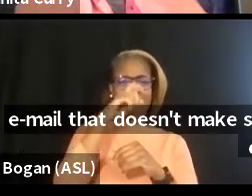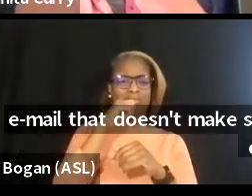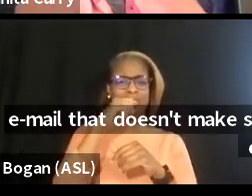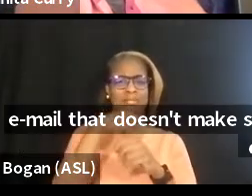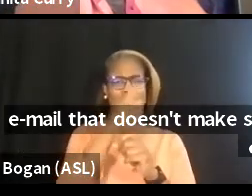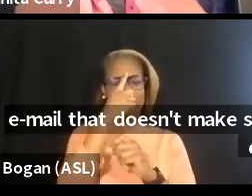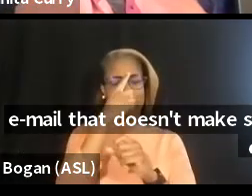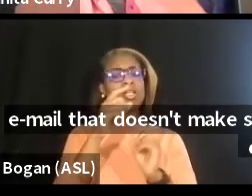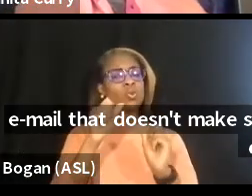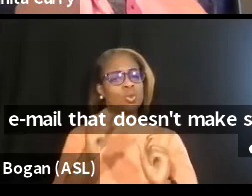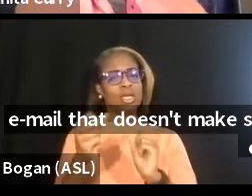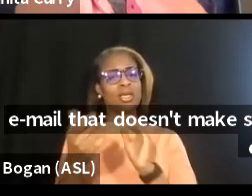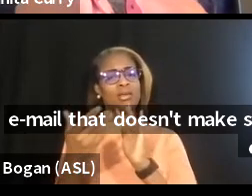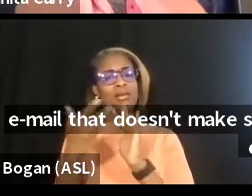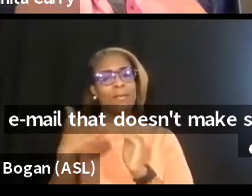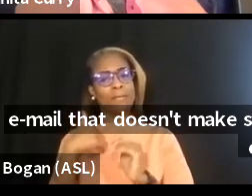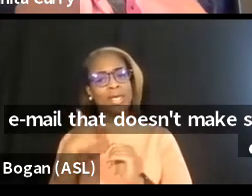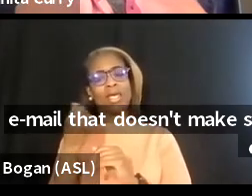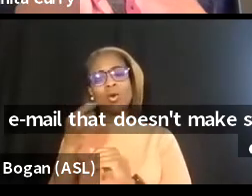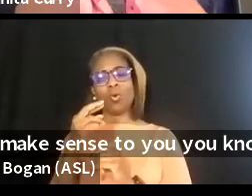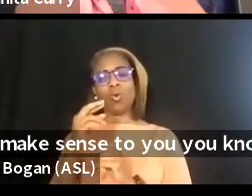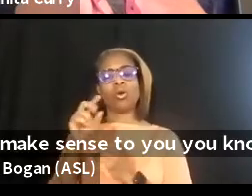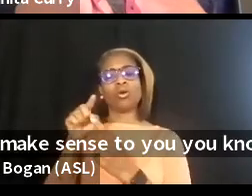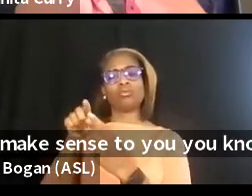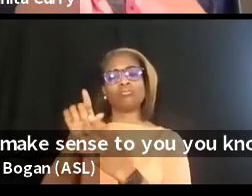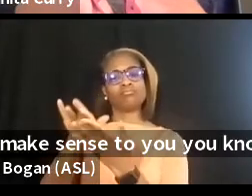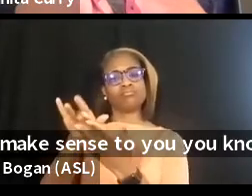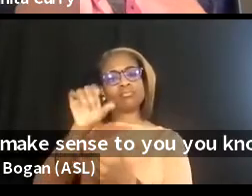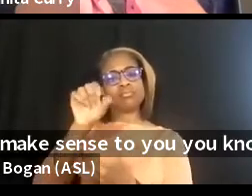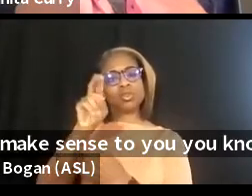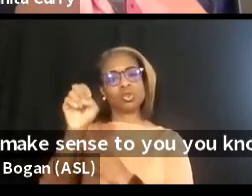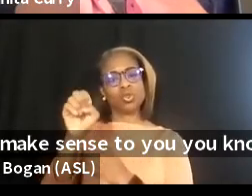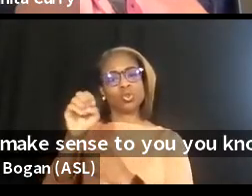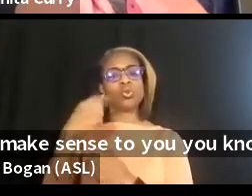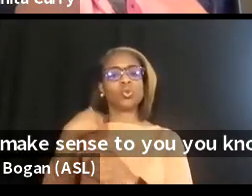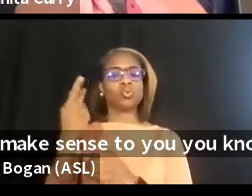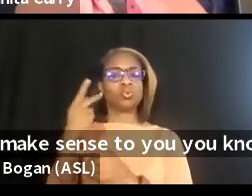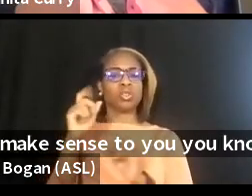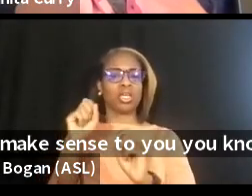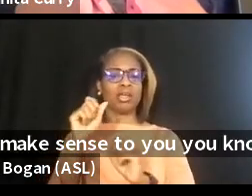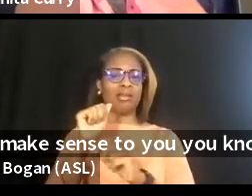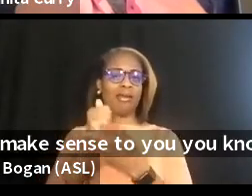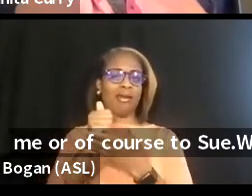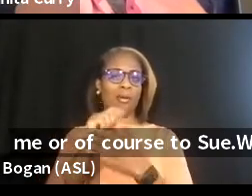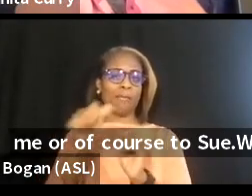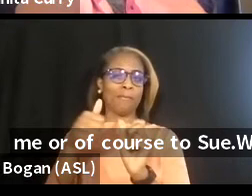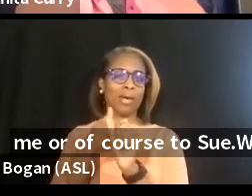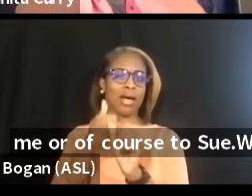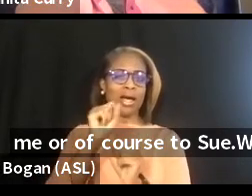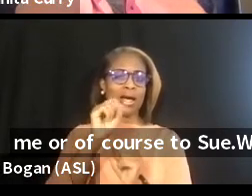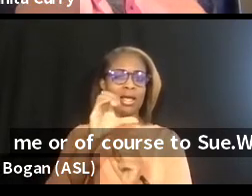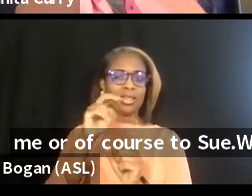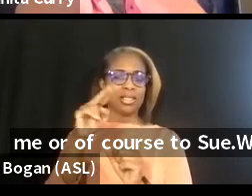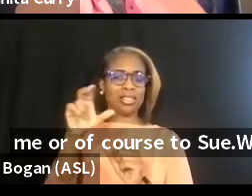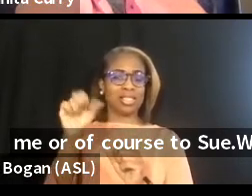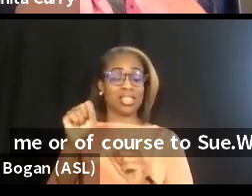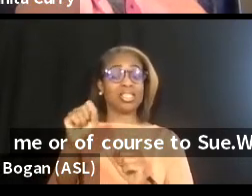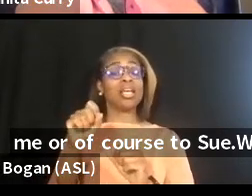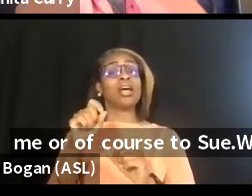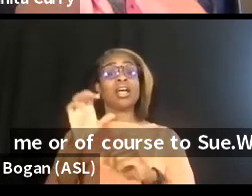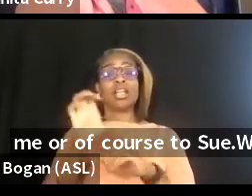out to me or, of course, to Sue. We'll help troubleshoot behind the scenes. They should be kind of on their way